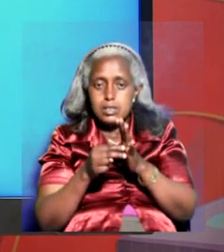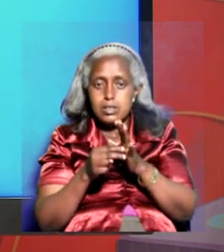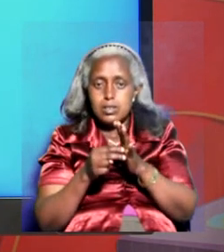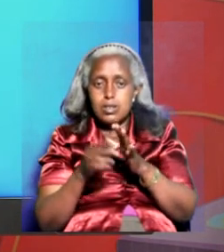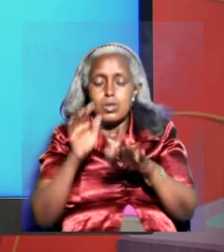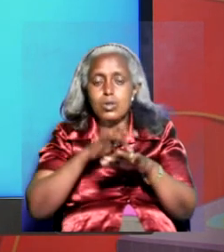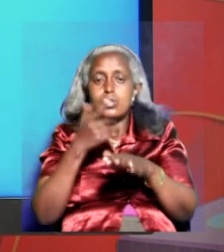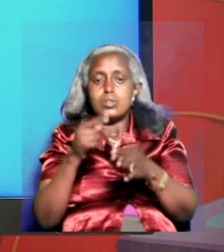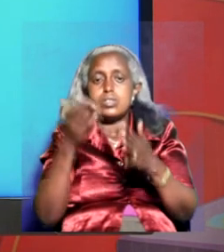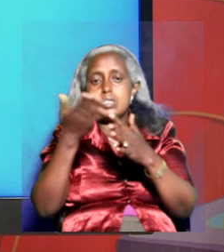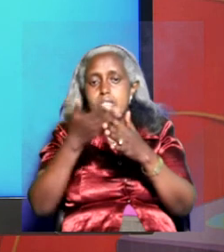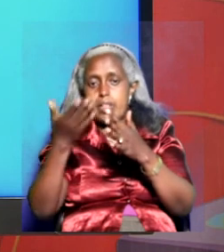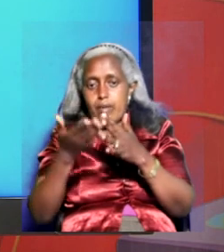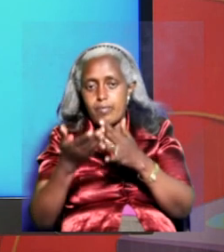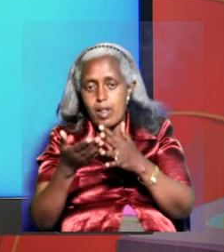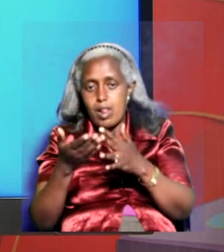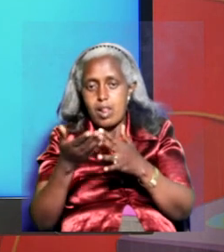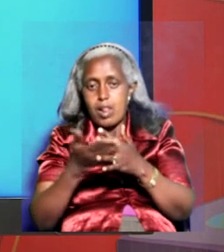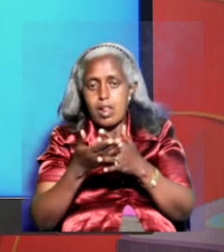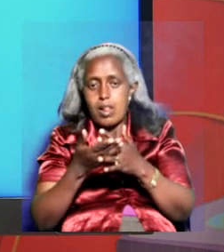on this interval.